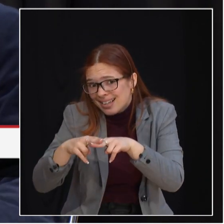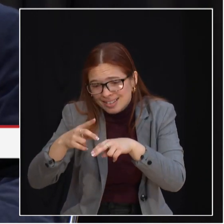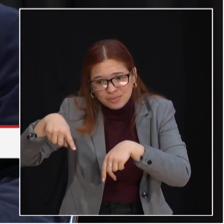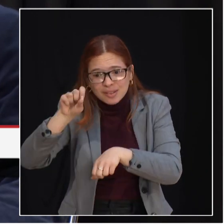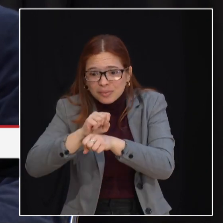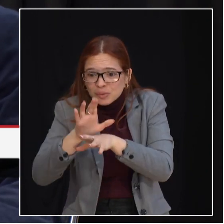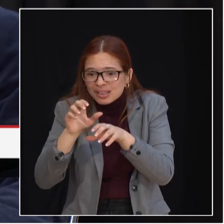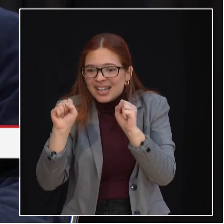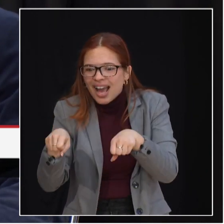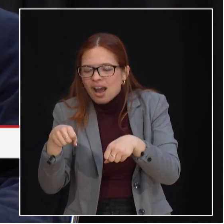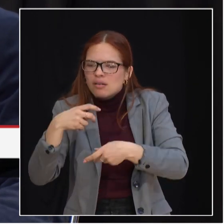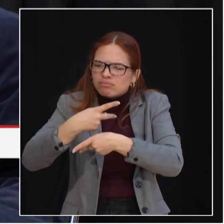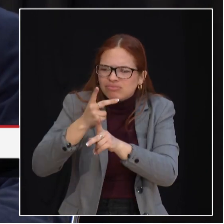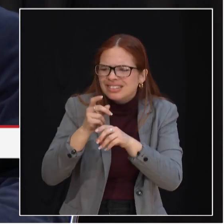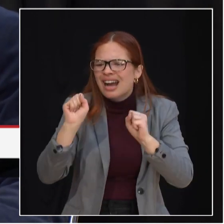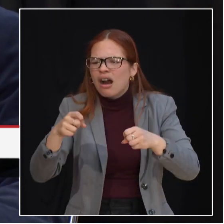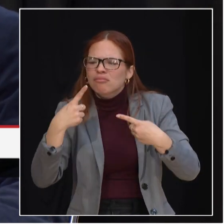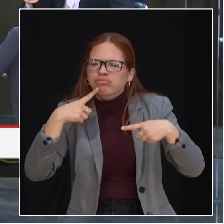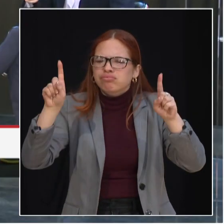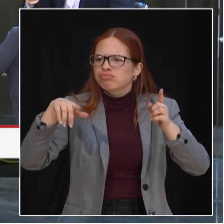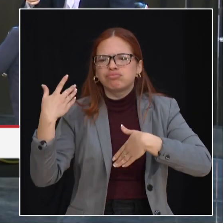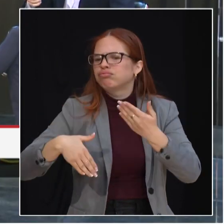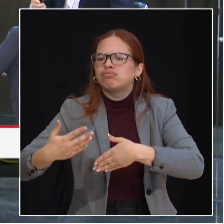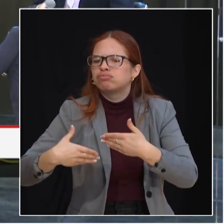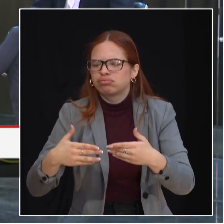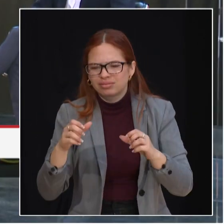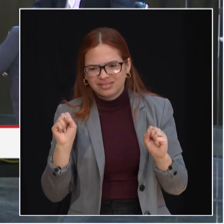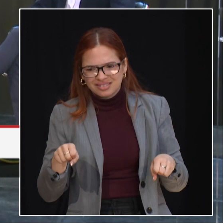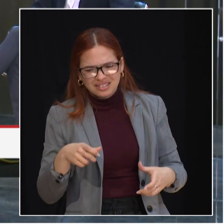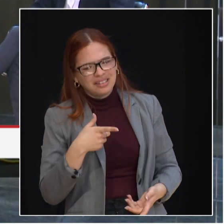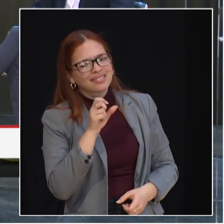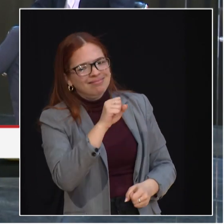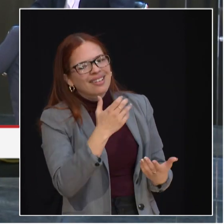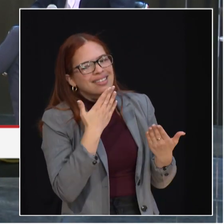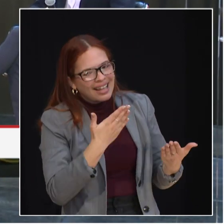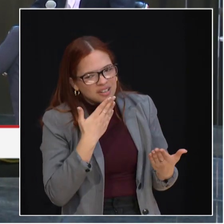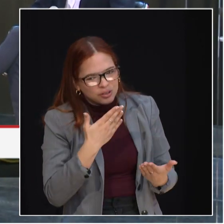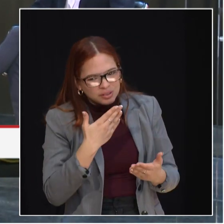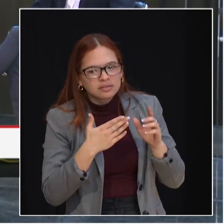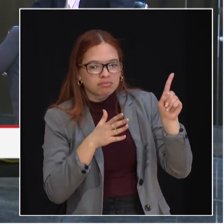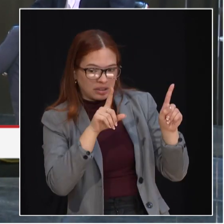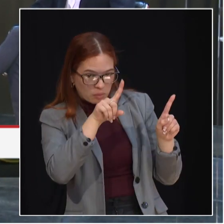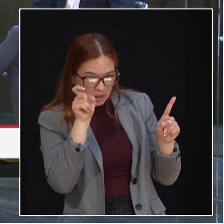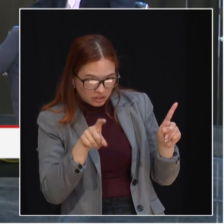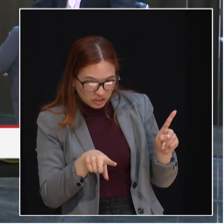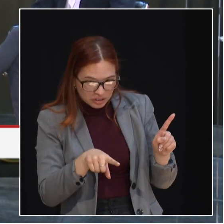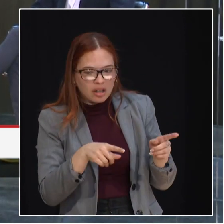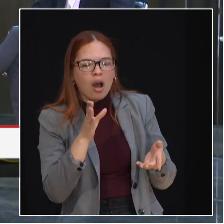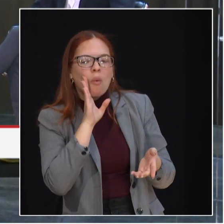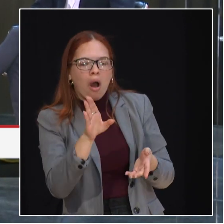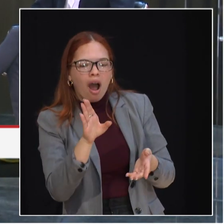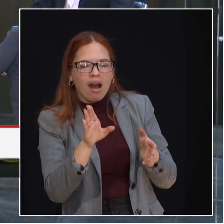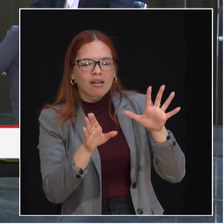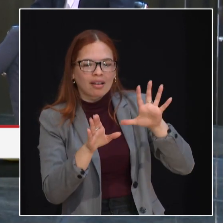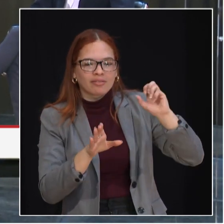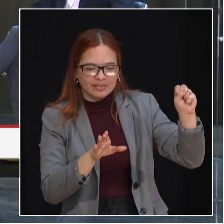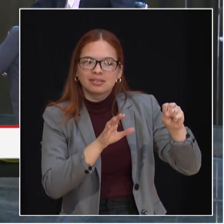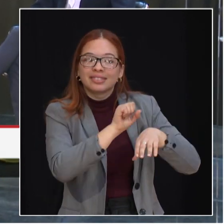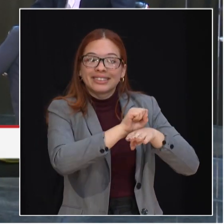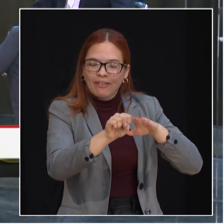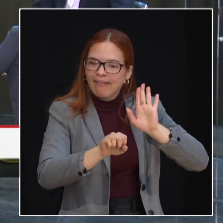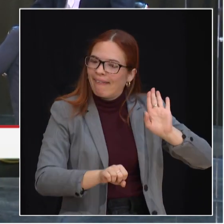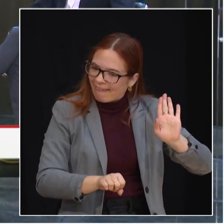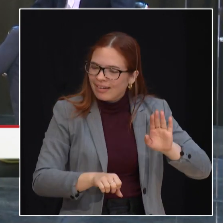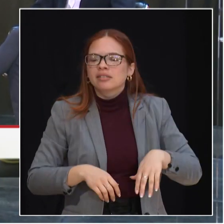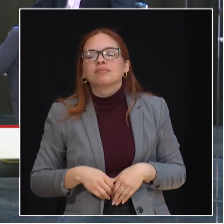productive experience for everybody. No, I love that. Thank you so much. Last question, and then we'll get off the stage. Tell me a little